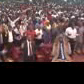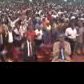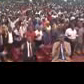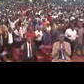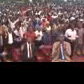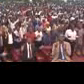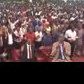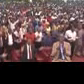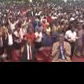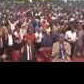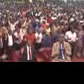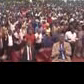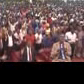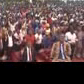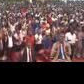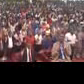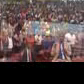way.